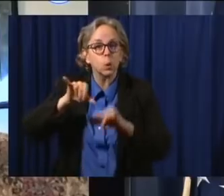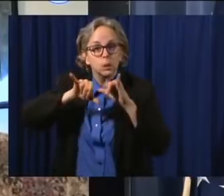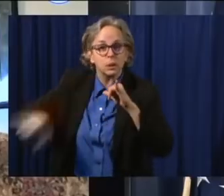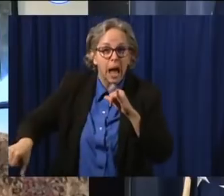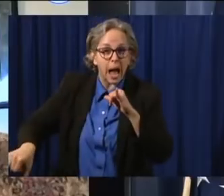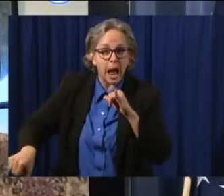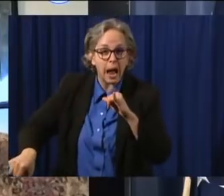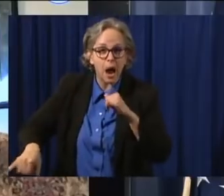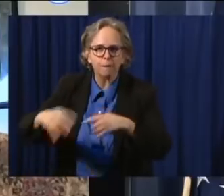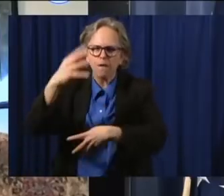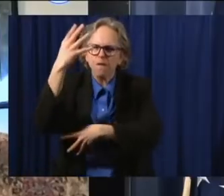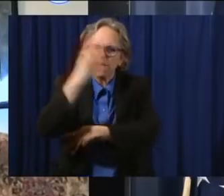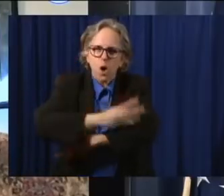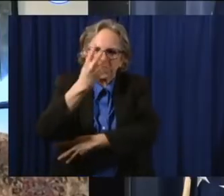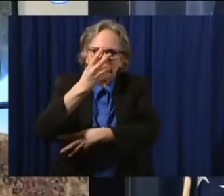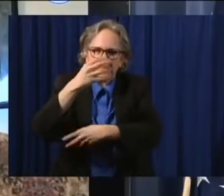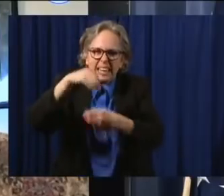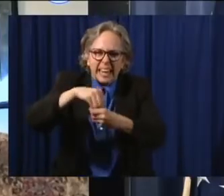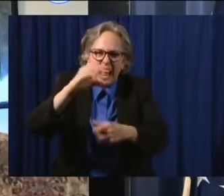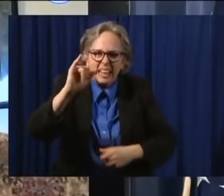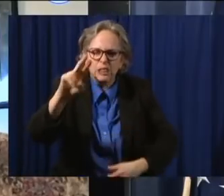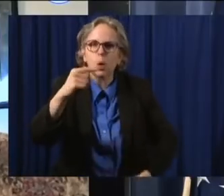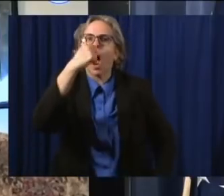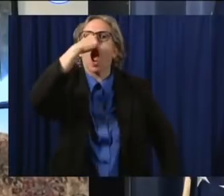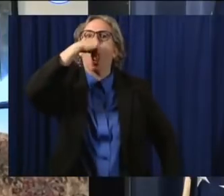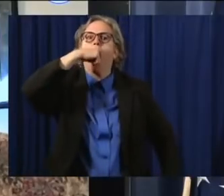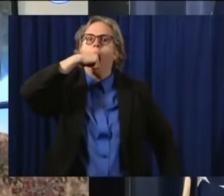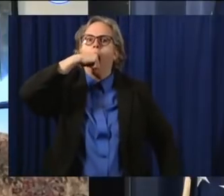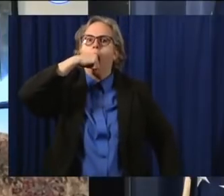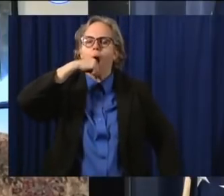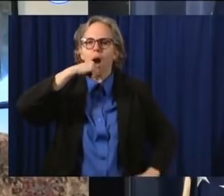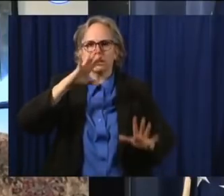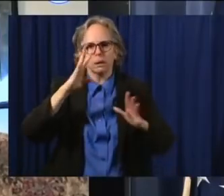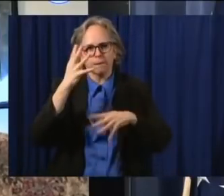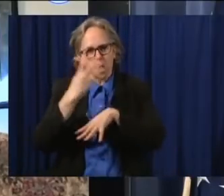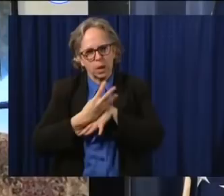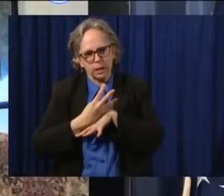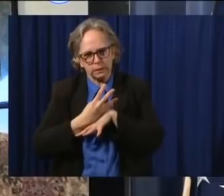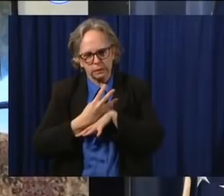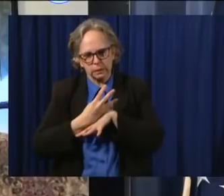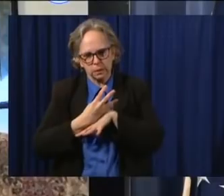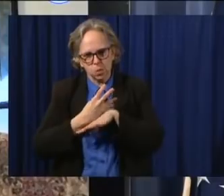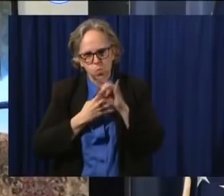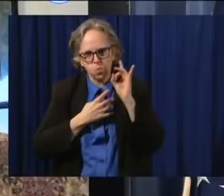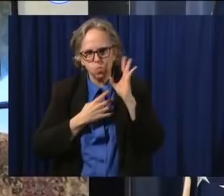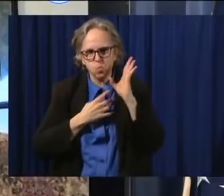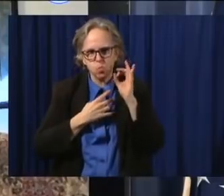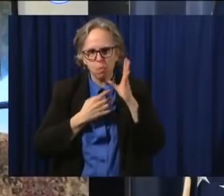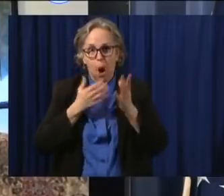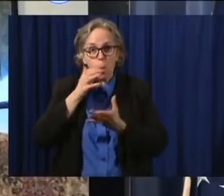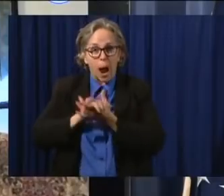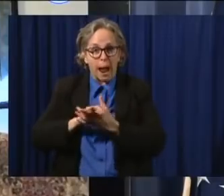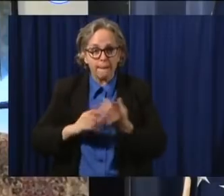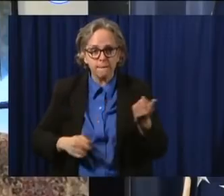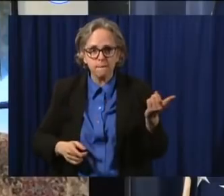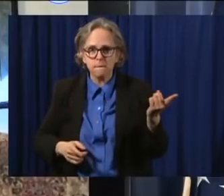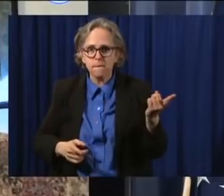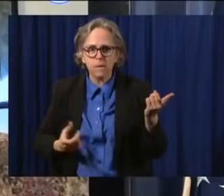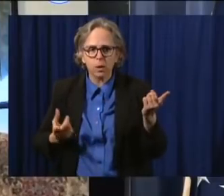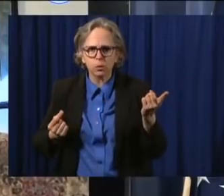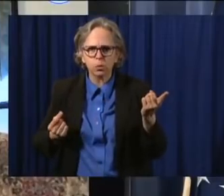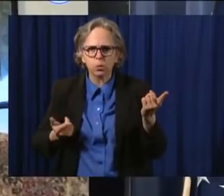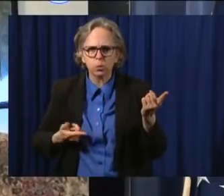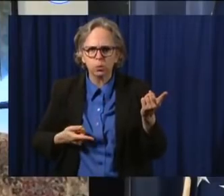was under heavy sedation and intubated. And my wife probably at